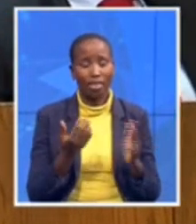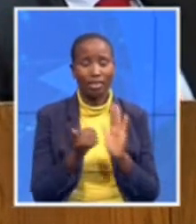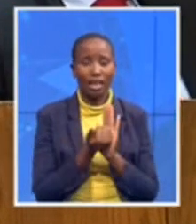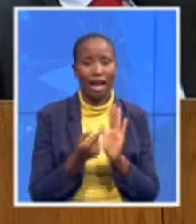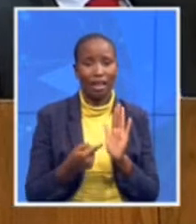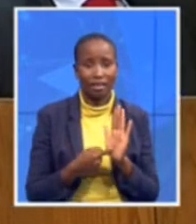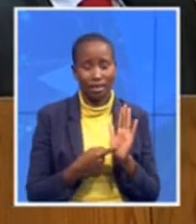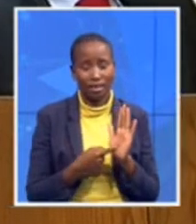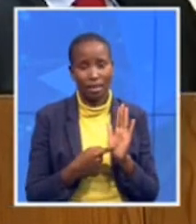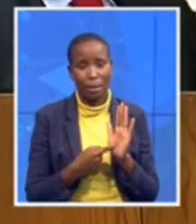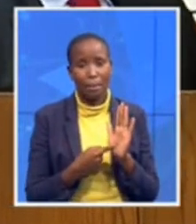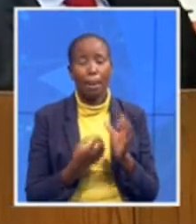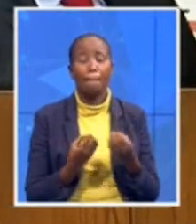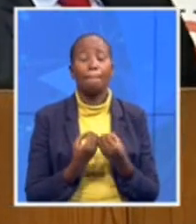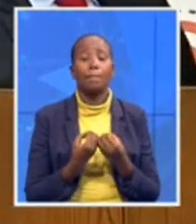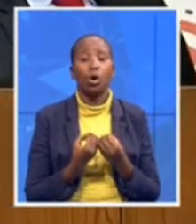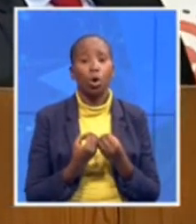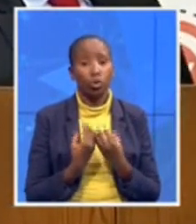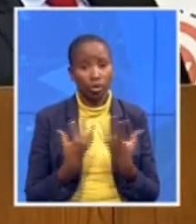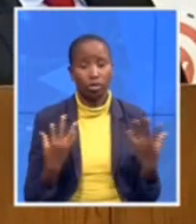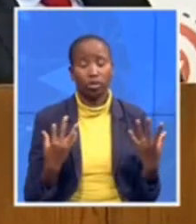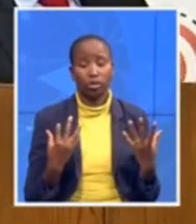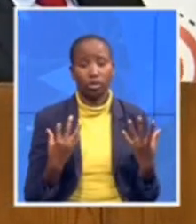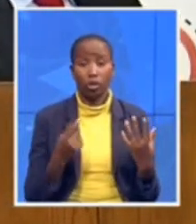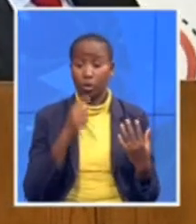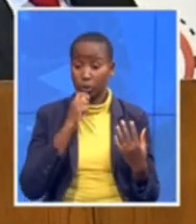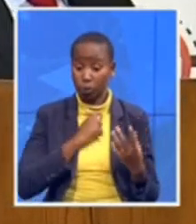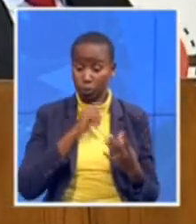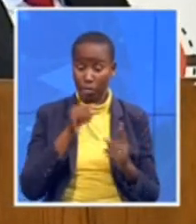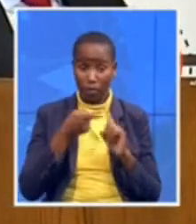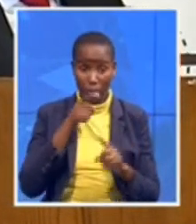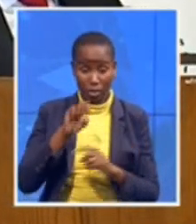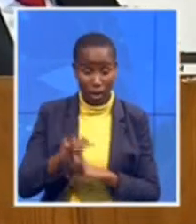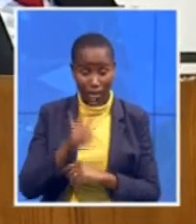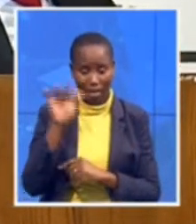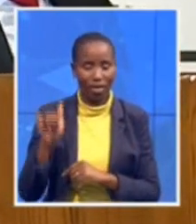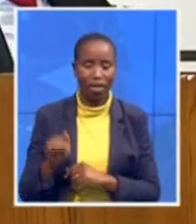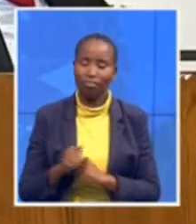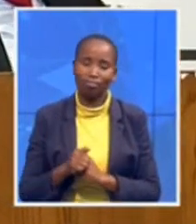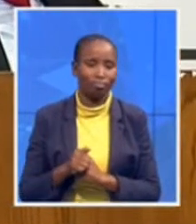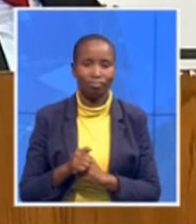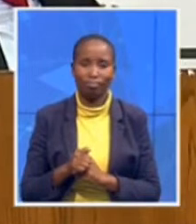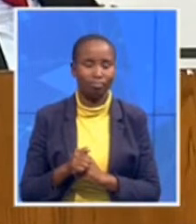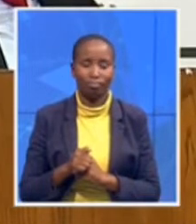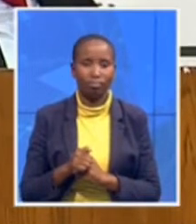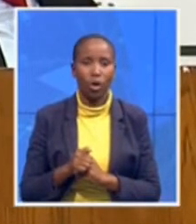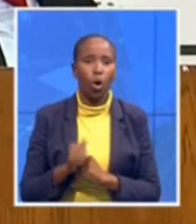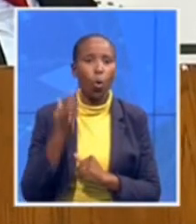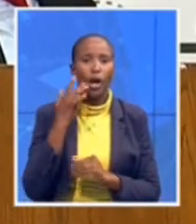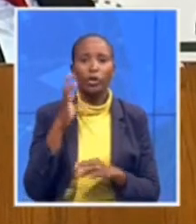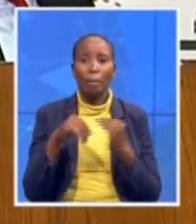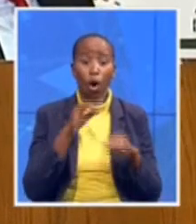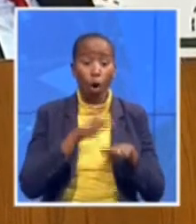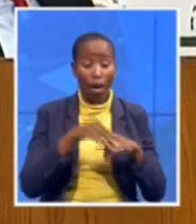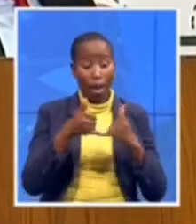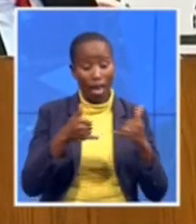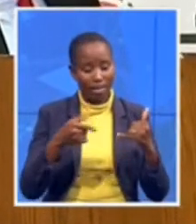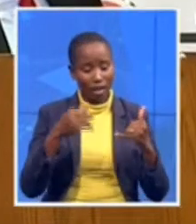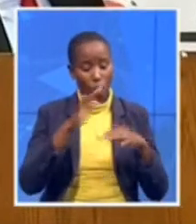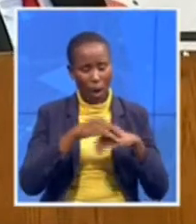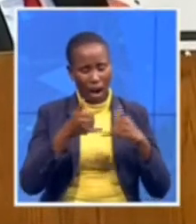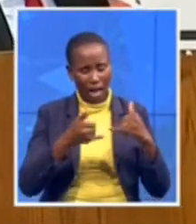South African. Therefore, for you, and I mean, when you deal with online, you're dealing with a sector that is like amoeba, you know, it's always